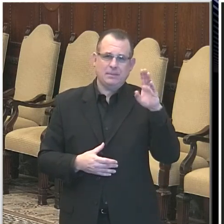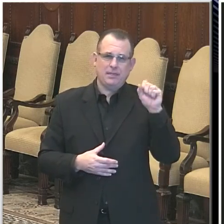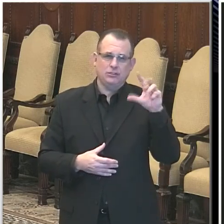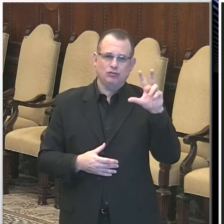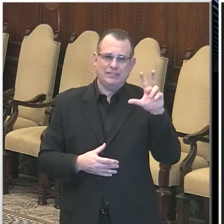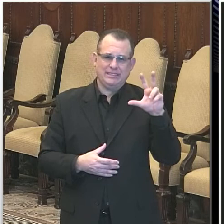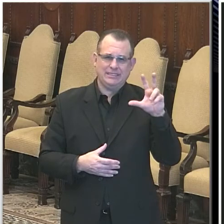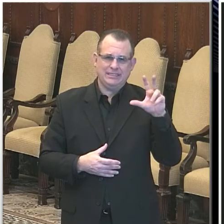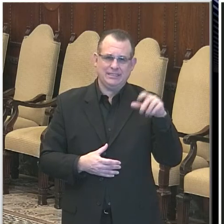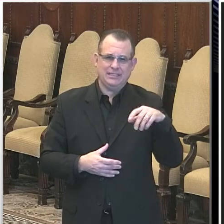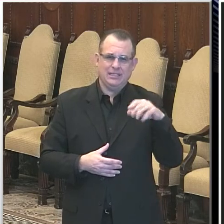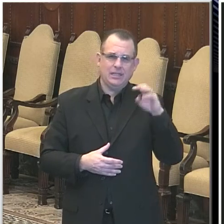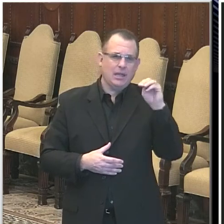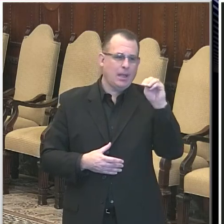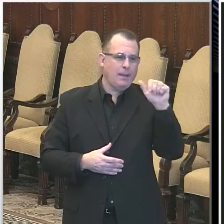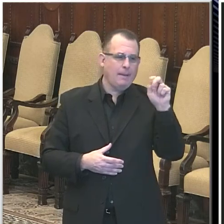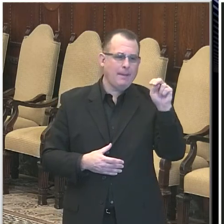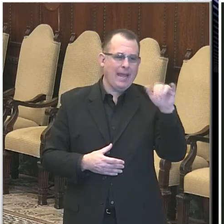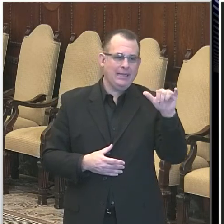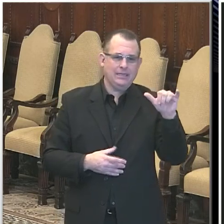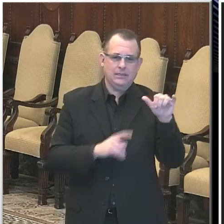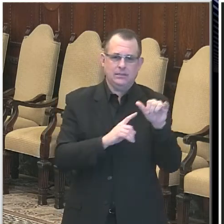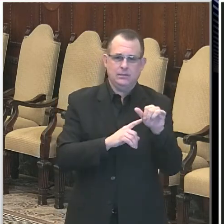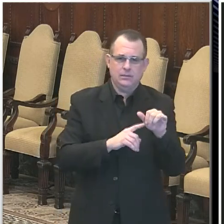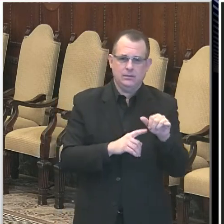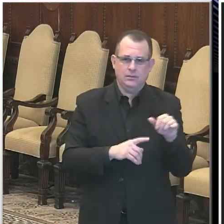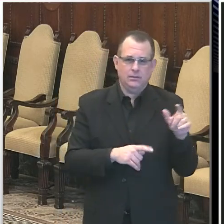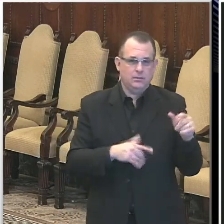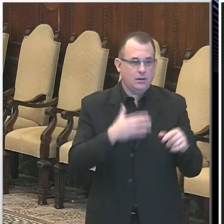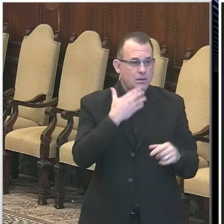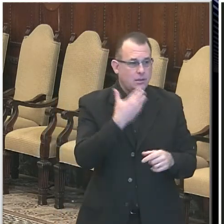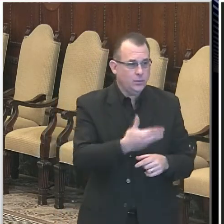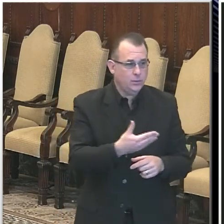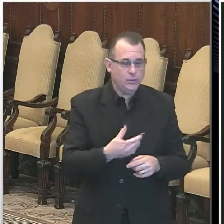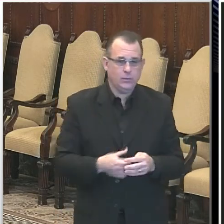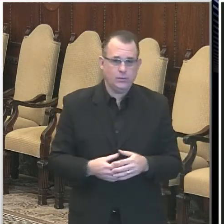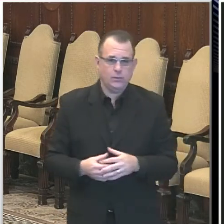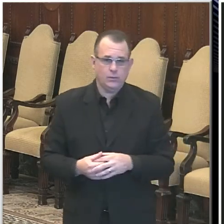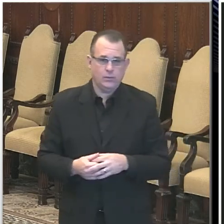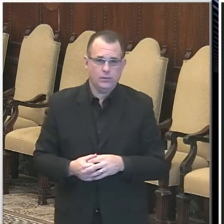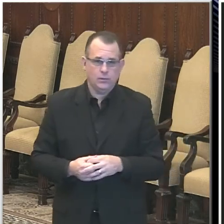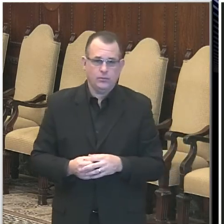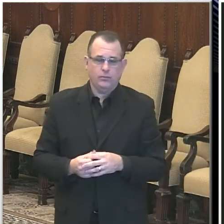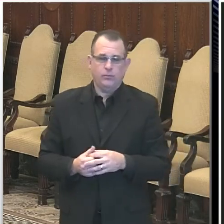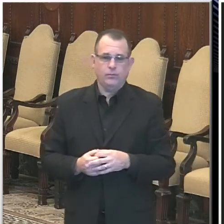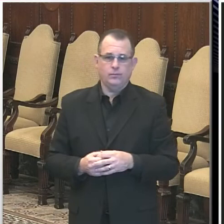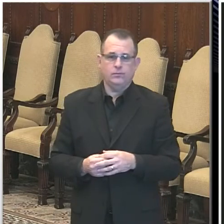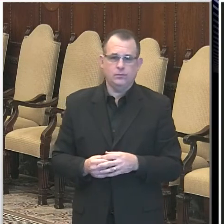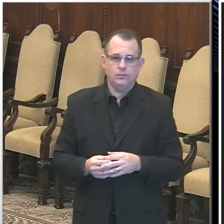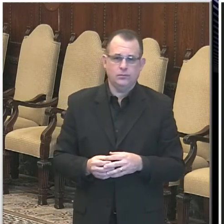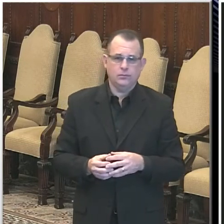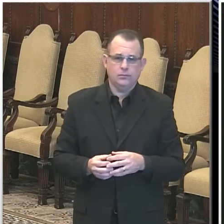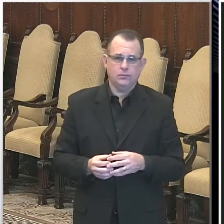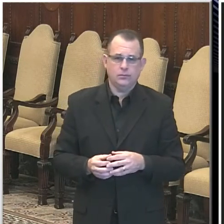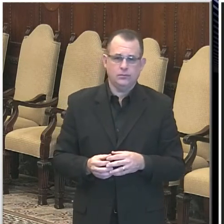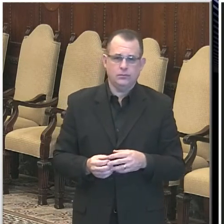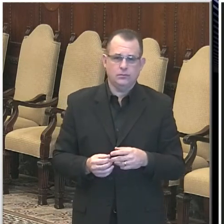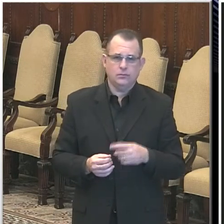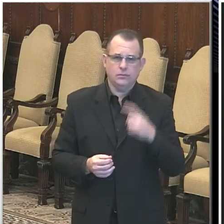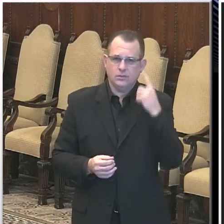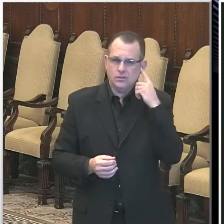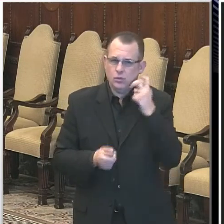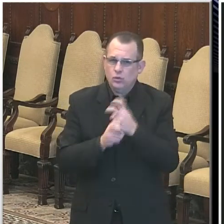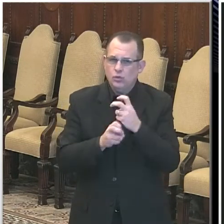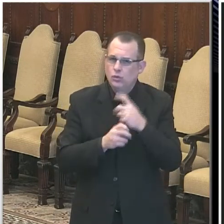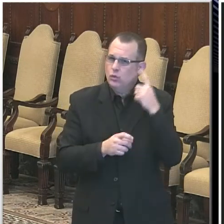Thank you very much. A few questions from our team today. Looks like Senate Bill 613 is being hotly debated again in the State House. I